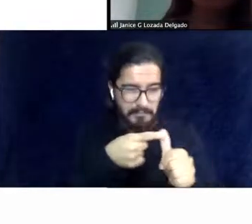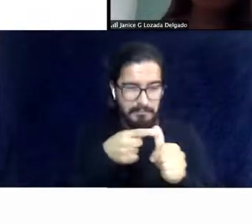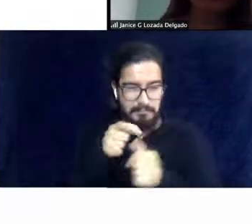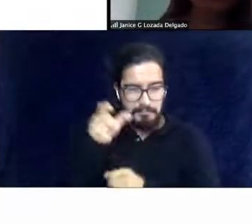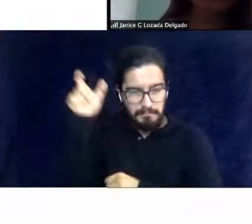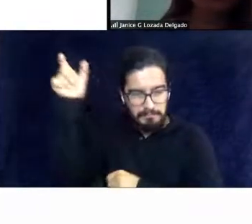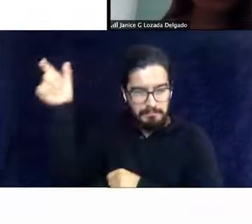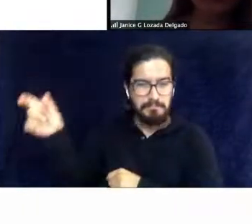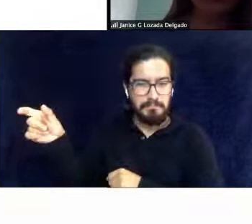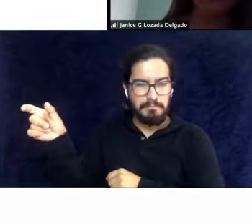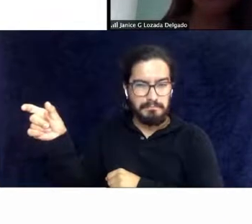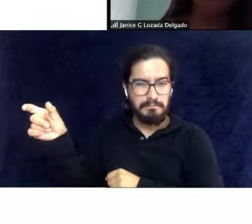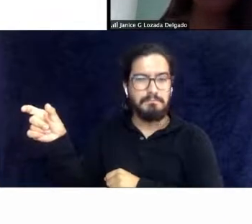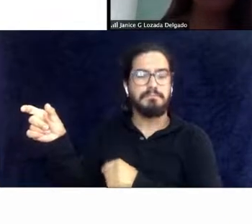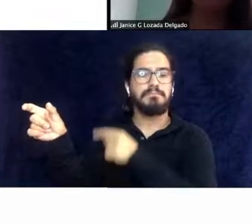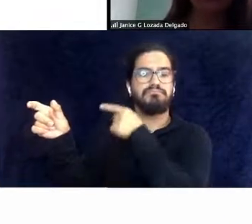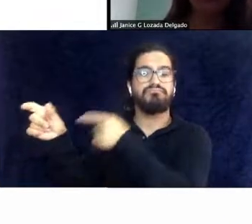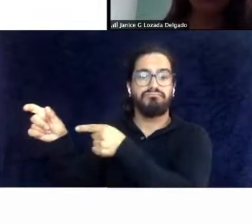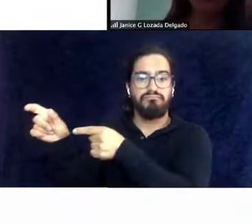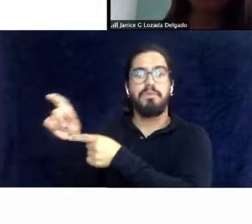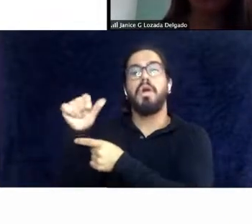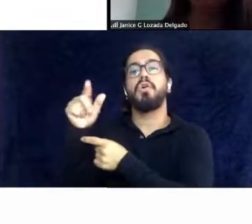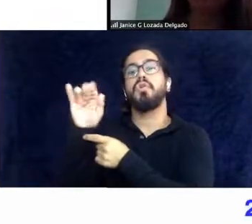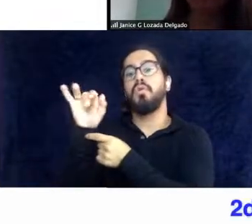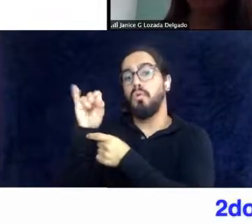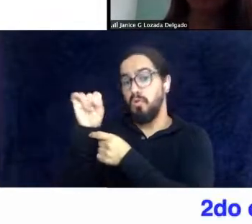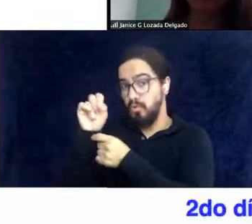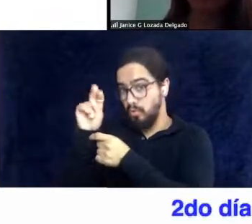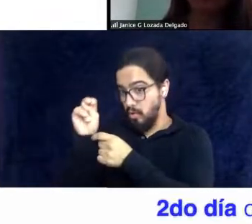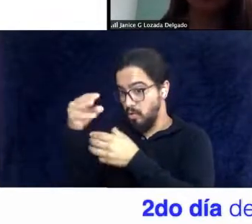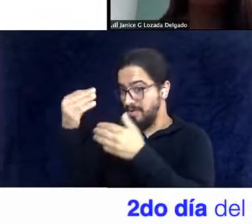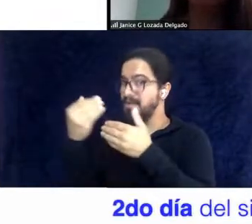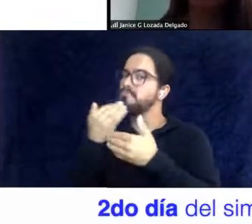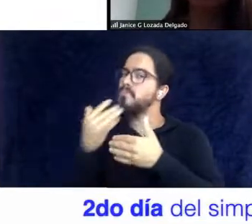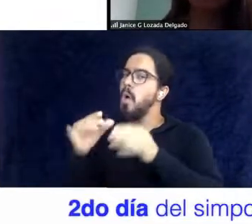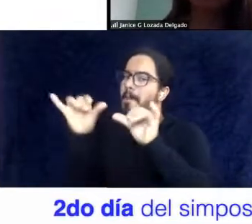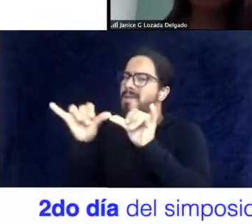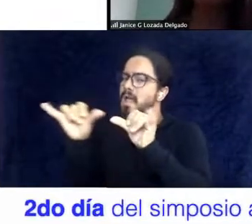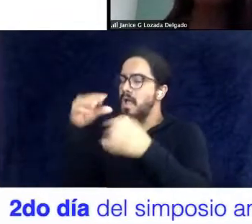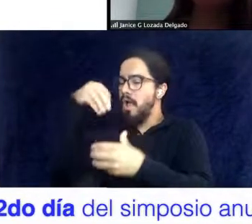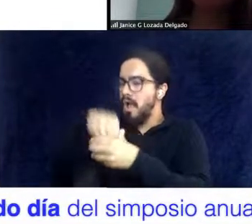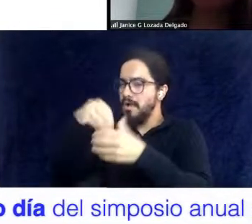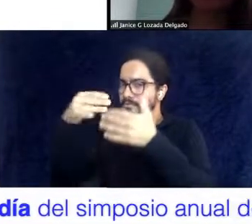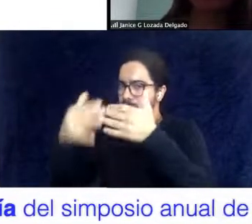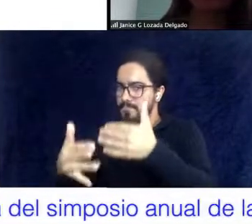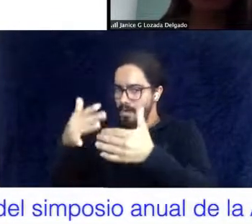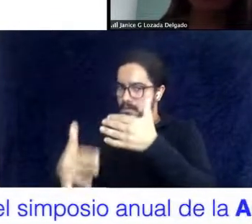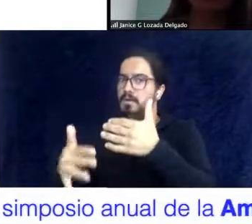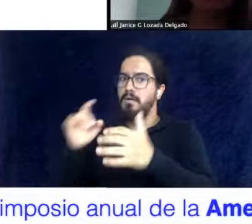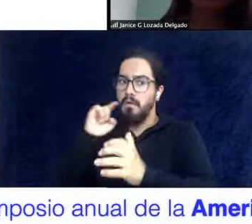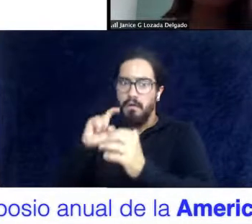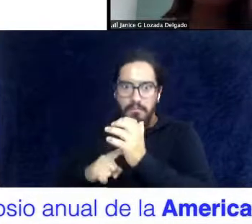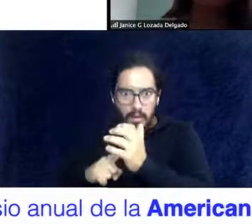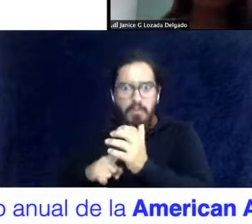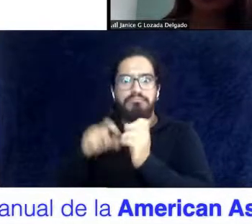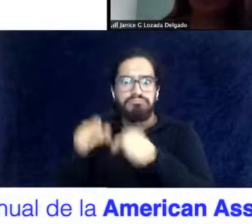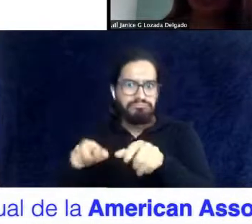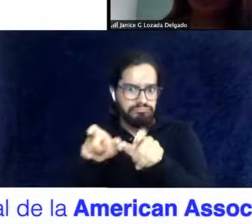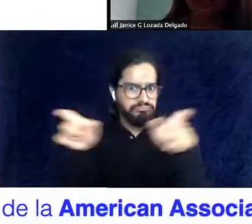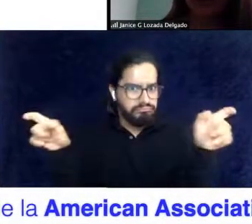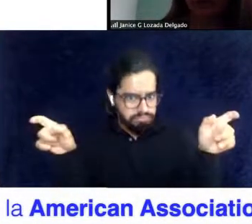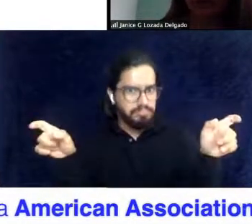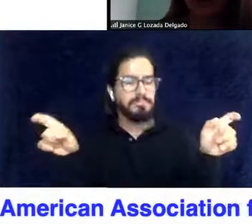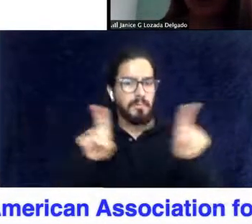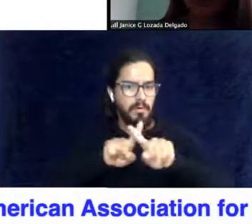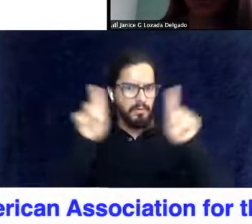blood glucose levels in both groups at baseline, and we observed that prediabetic monkeys that are